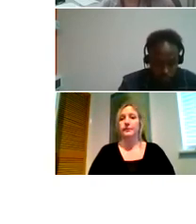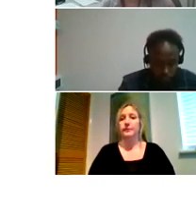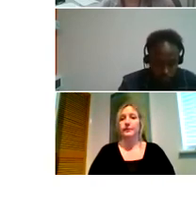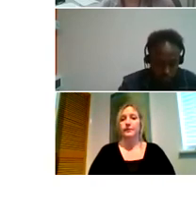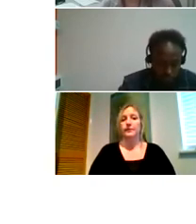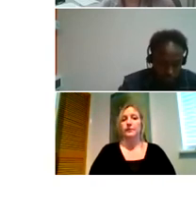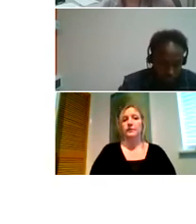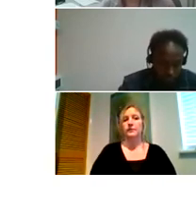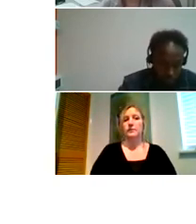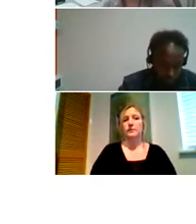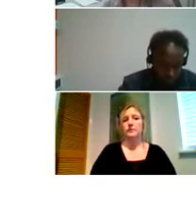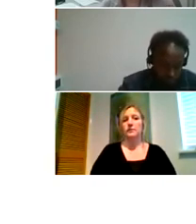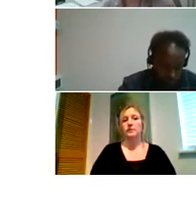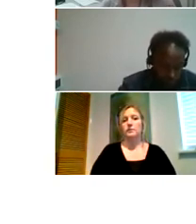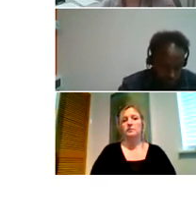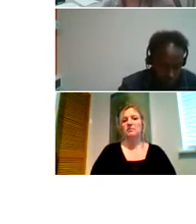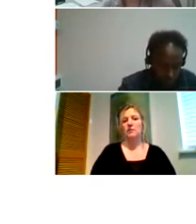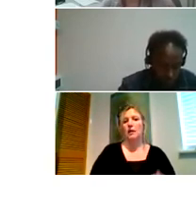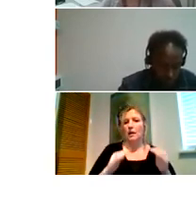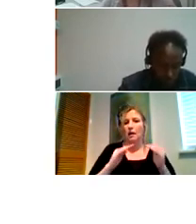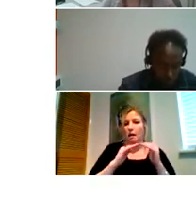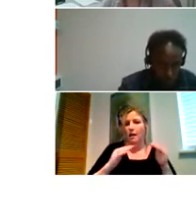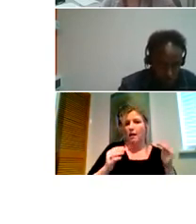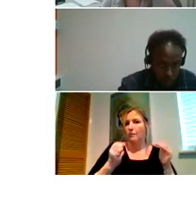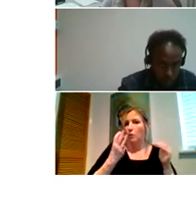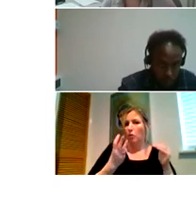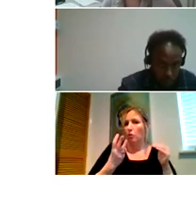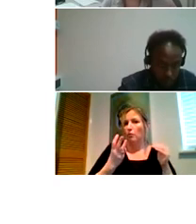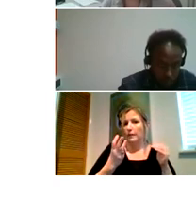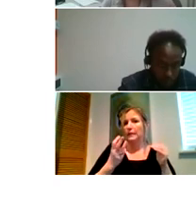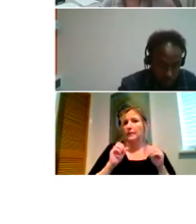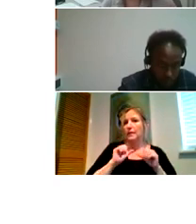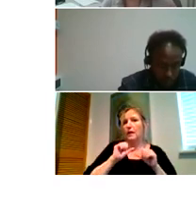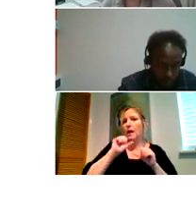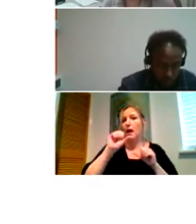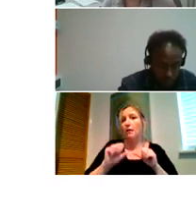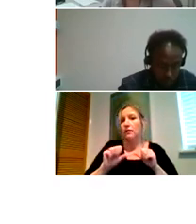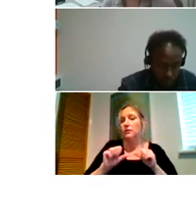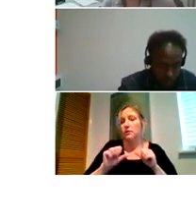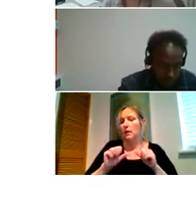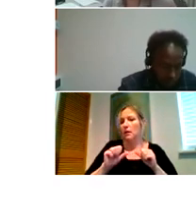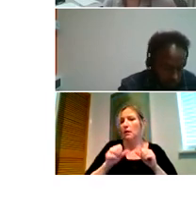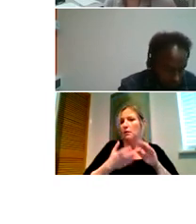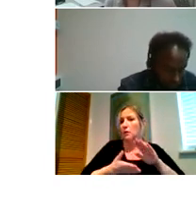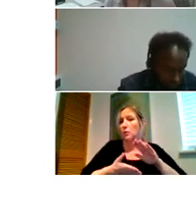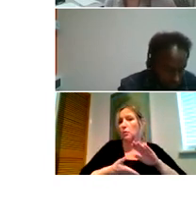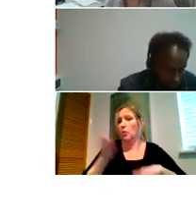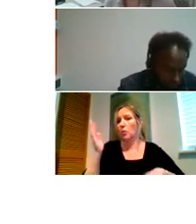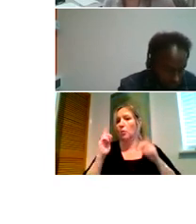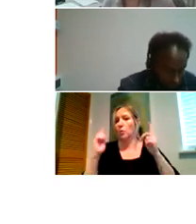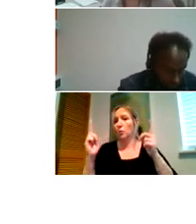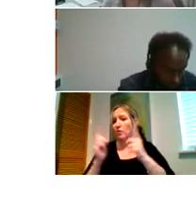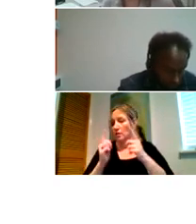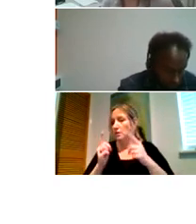three in Harrow College, a lot of our students from ESOL background have progressed on to university